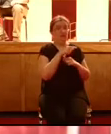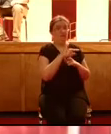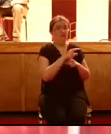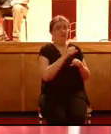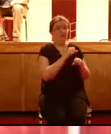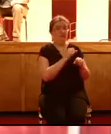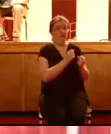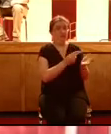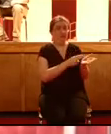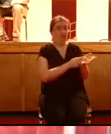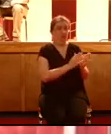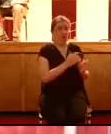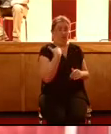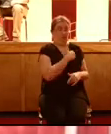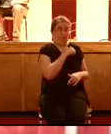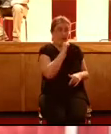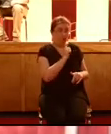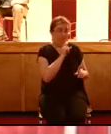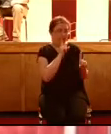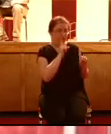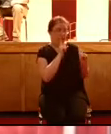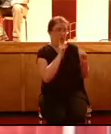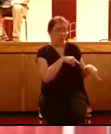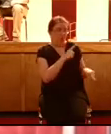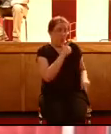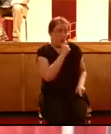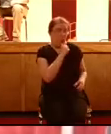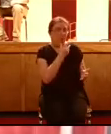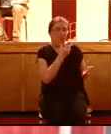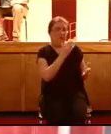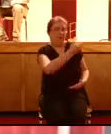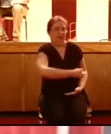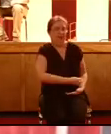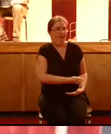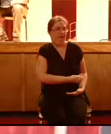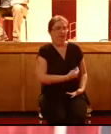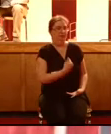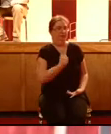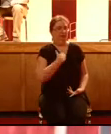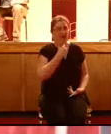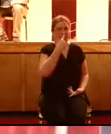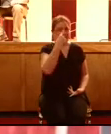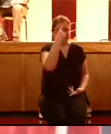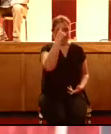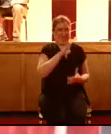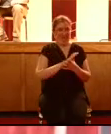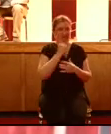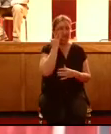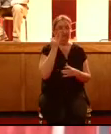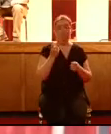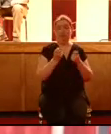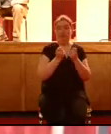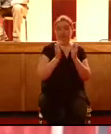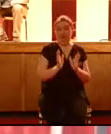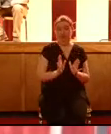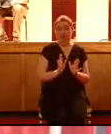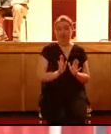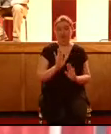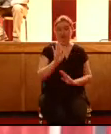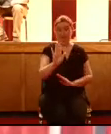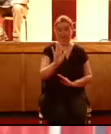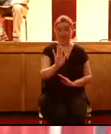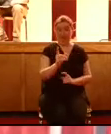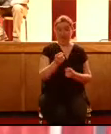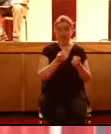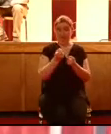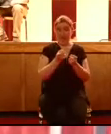don't dictate to them who they hire. I believe that if I'm holding the administrator accountable for their school's performance, they get to pick